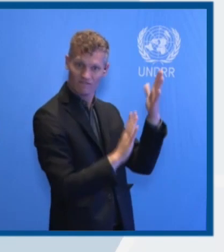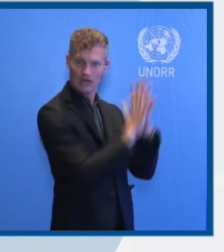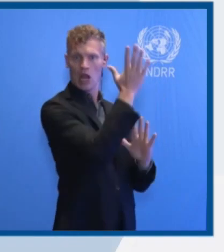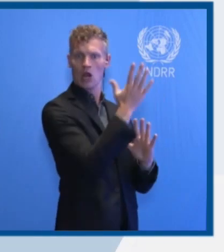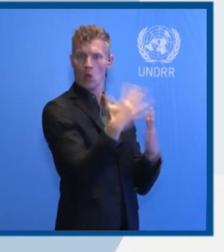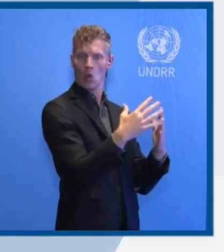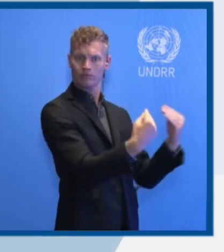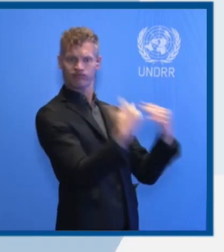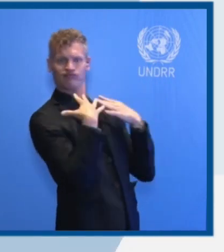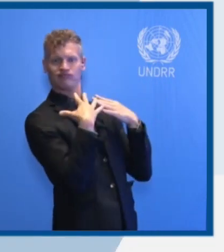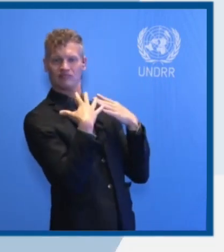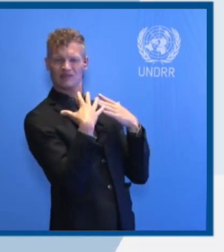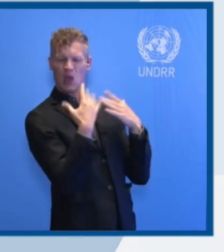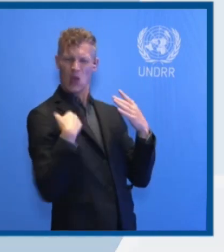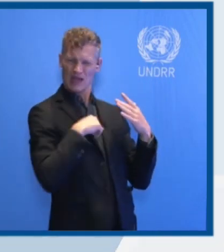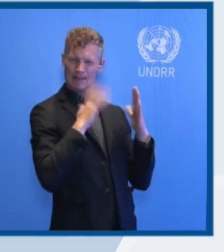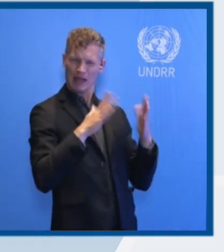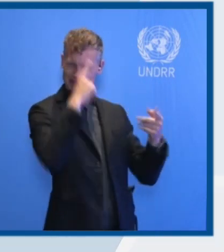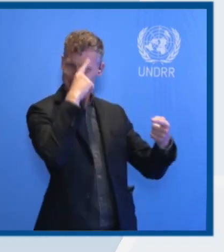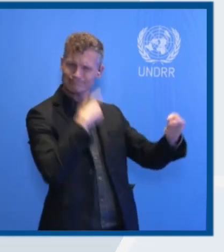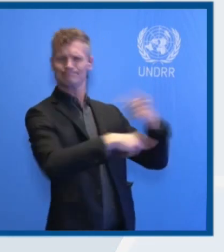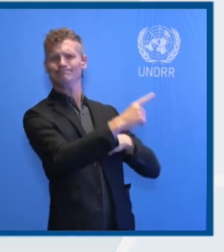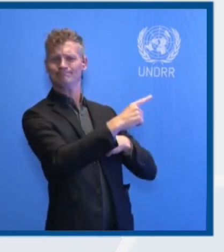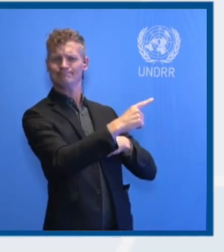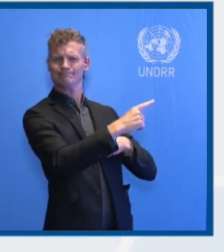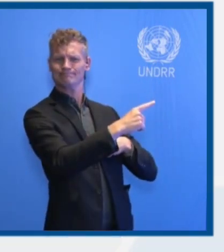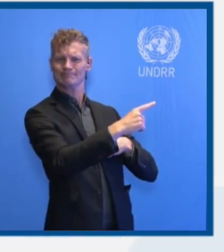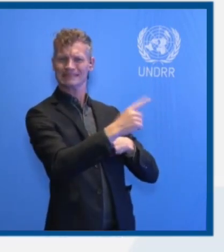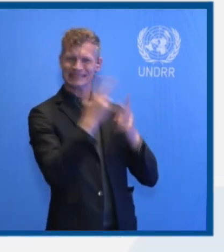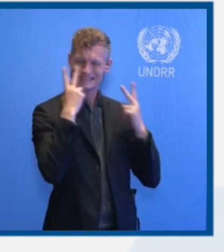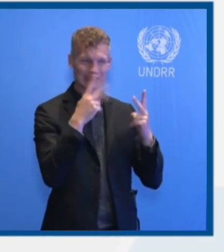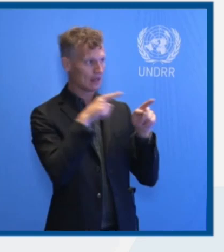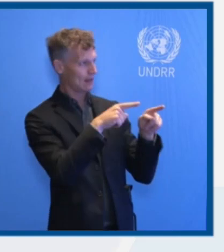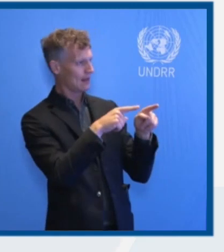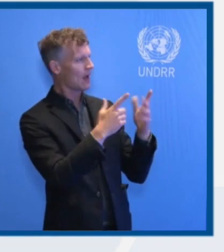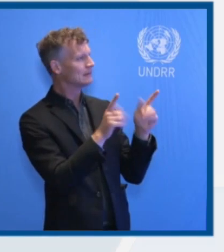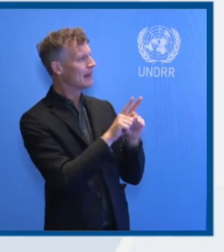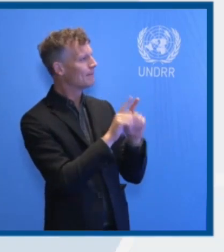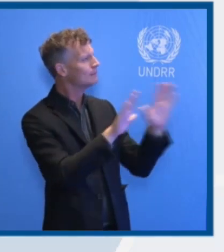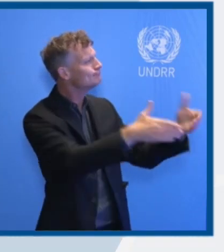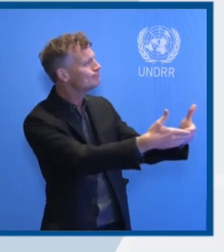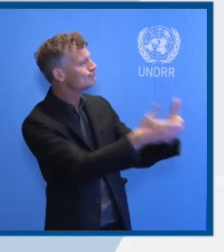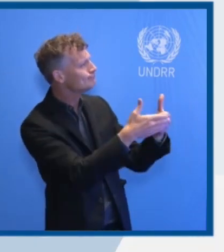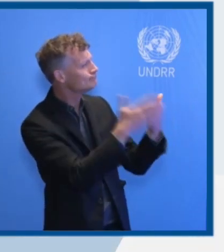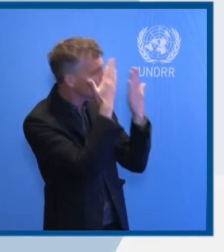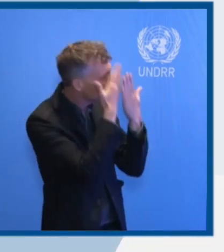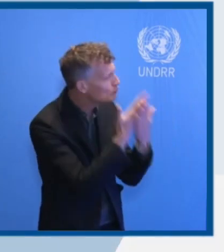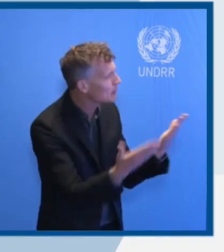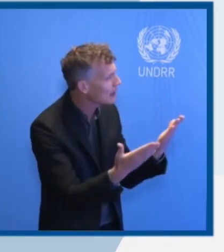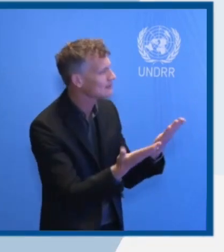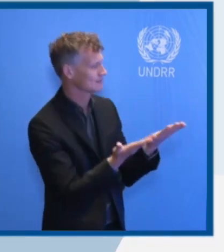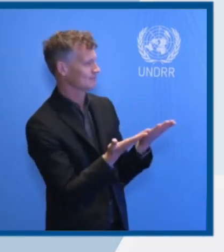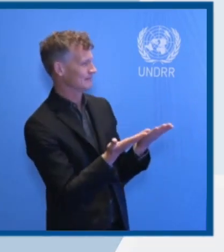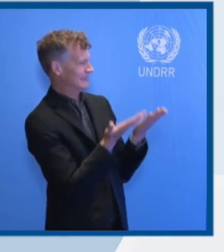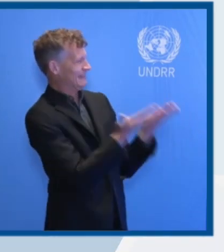it means that we look after the living world when we invest in healthy, well-managed ecosystems